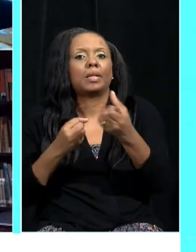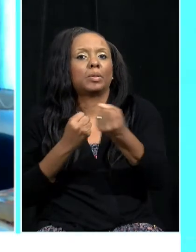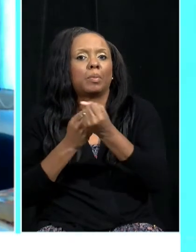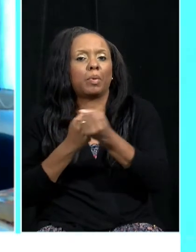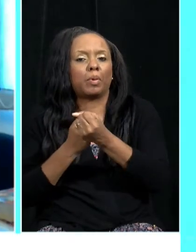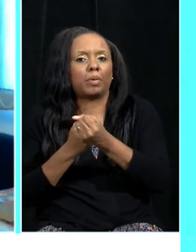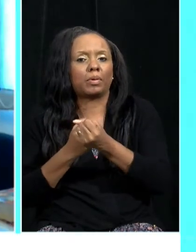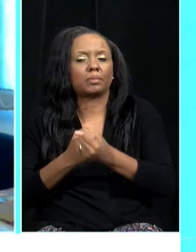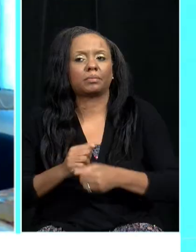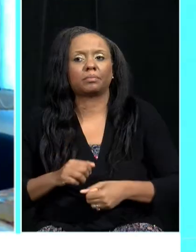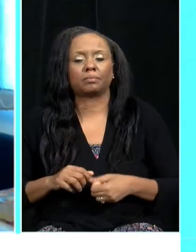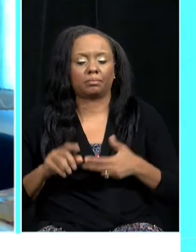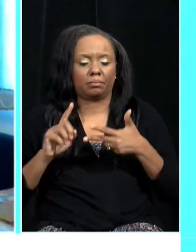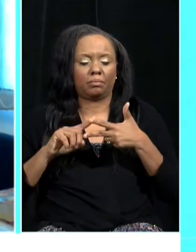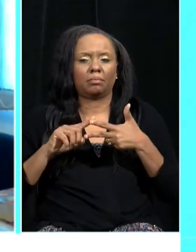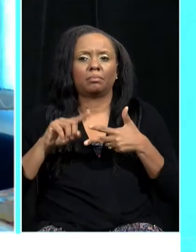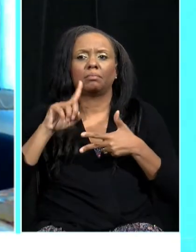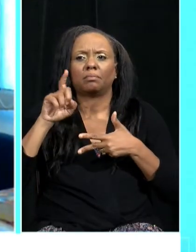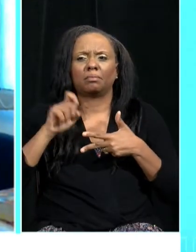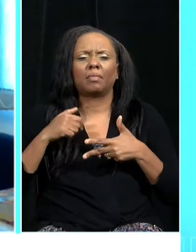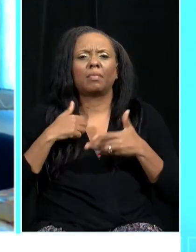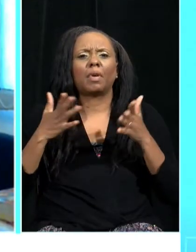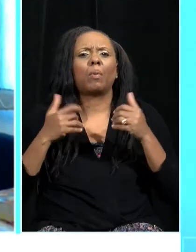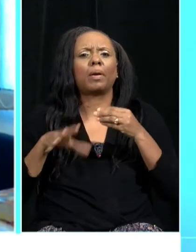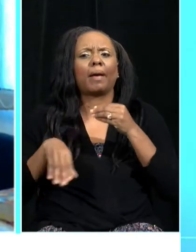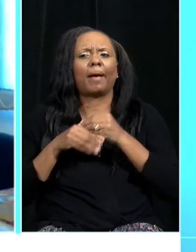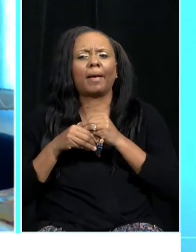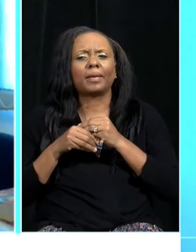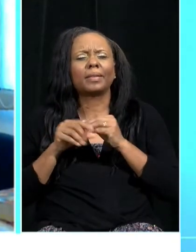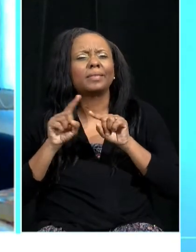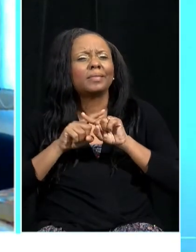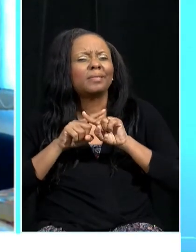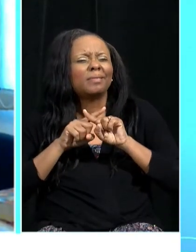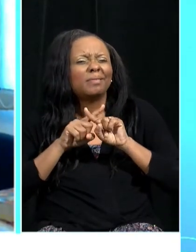would just want to add a slightly different angle,